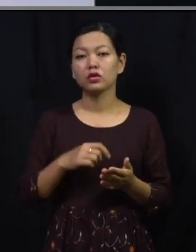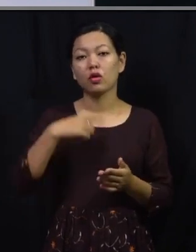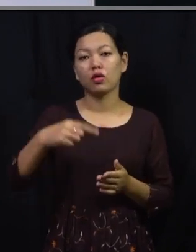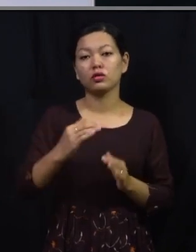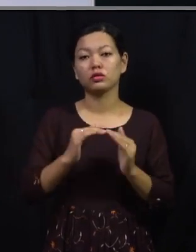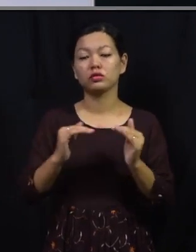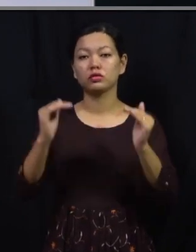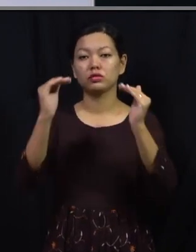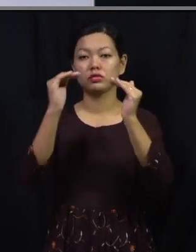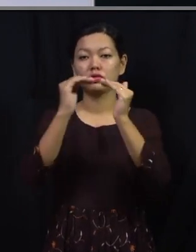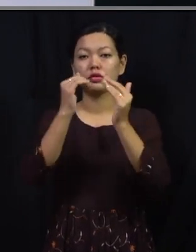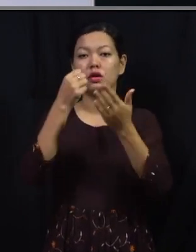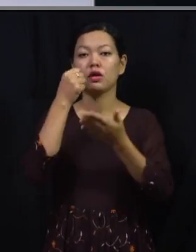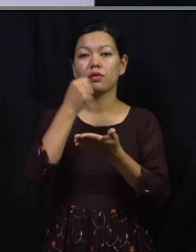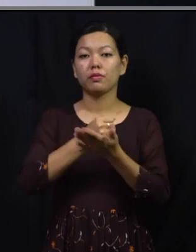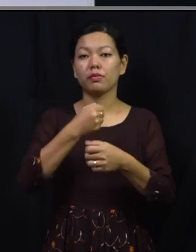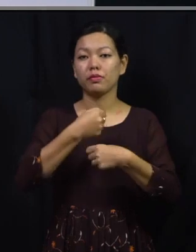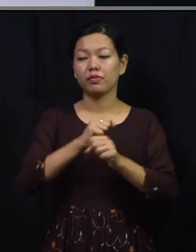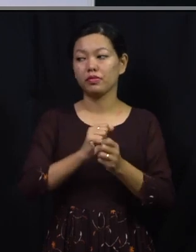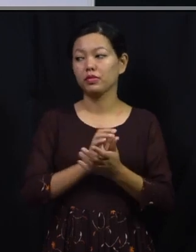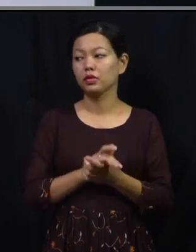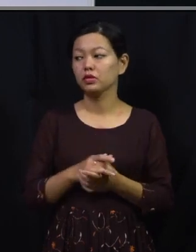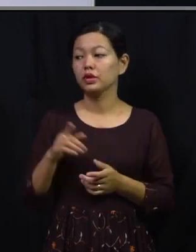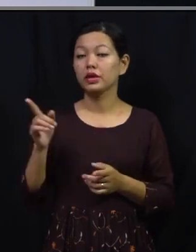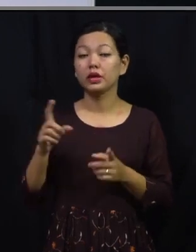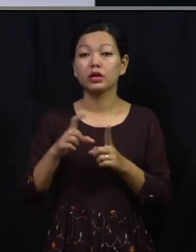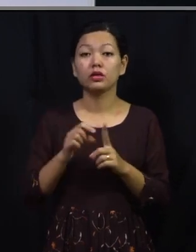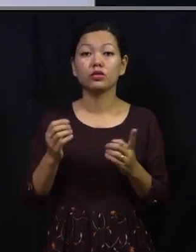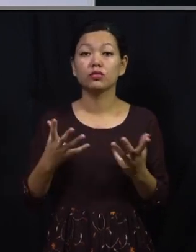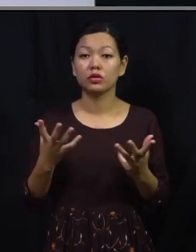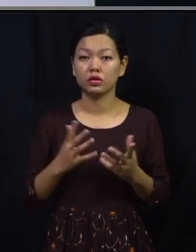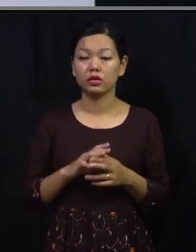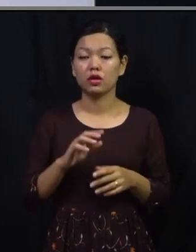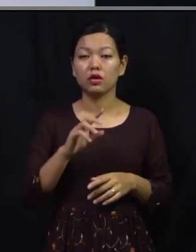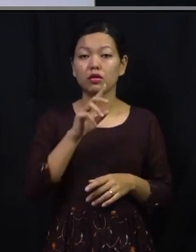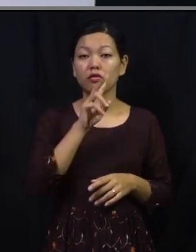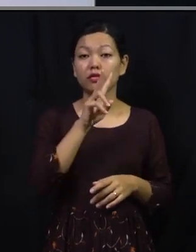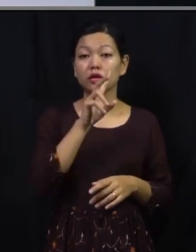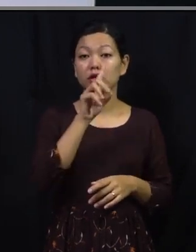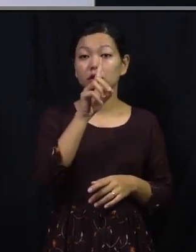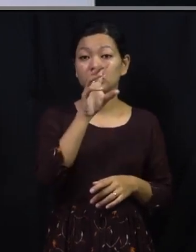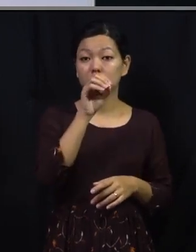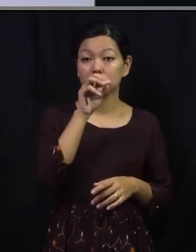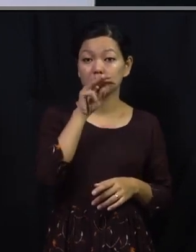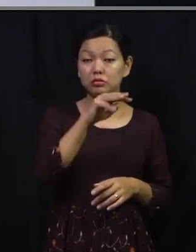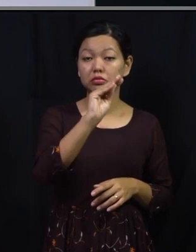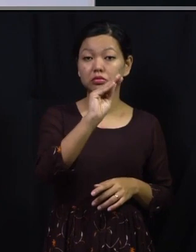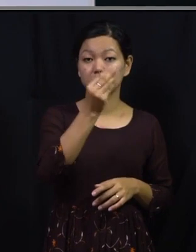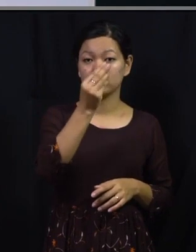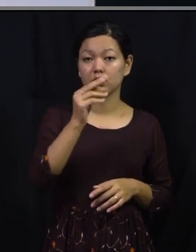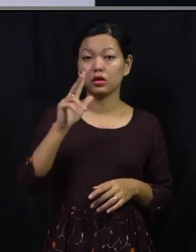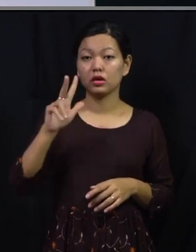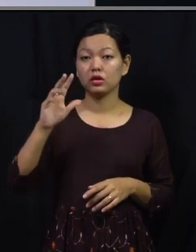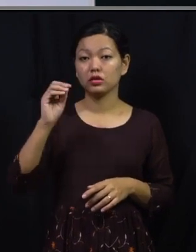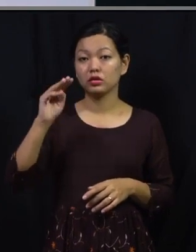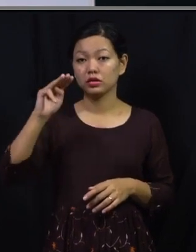concept, debit and credit should be equal. So what we do is that since debit is more than the credit, after getting the total,